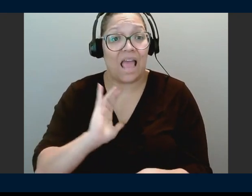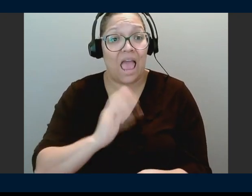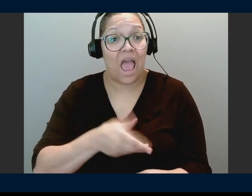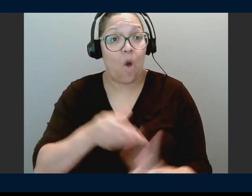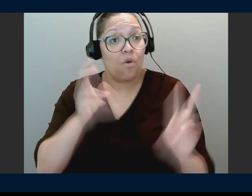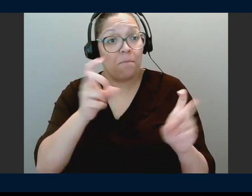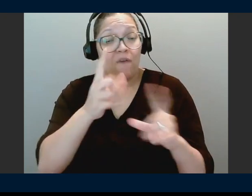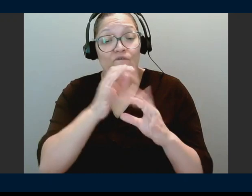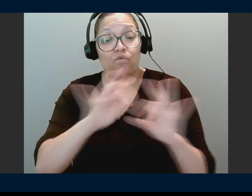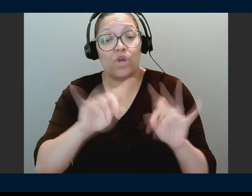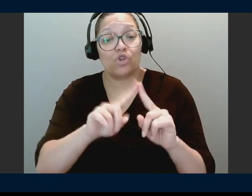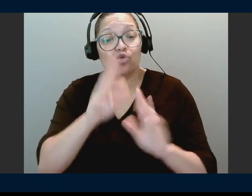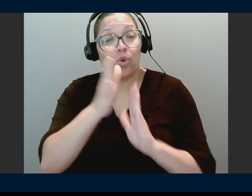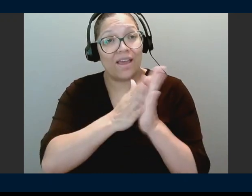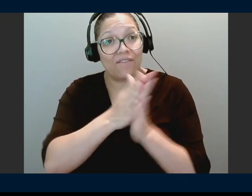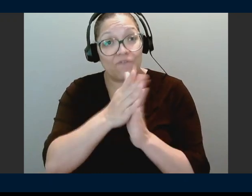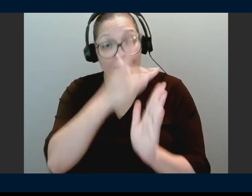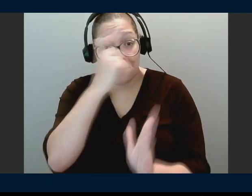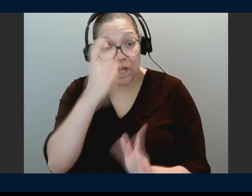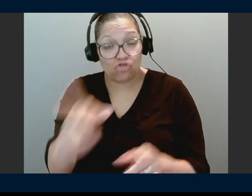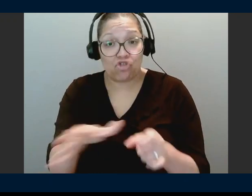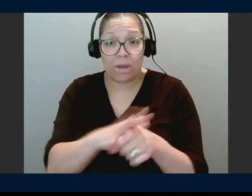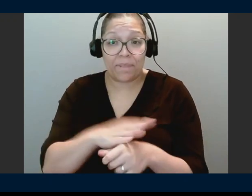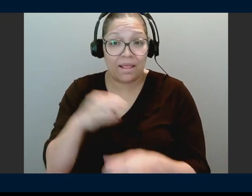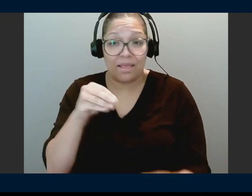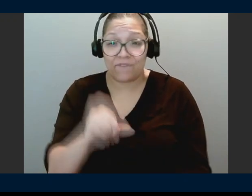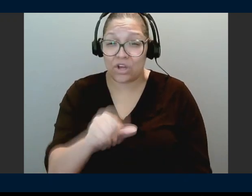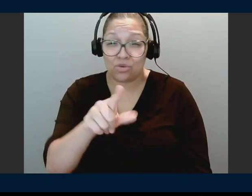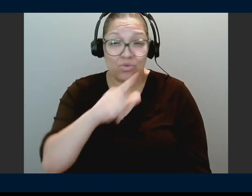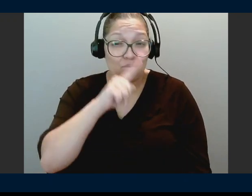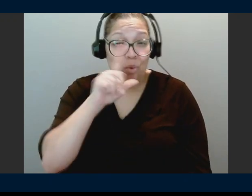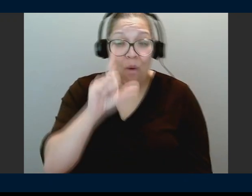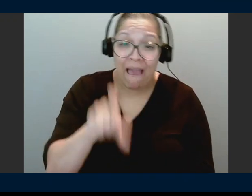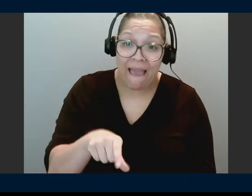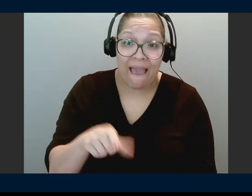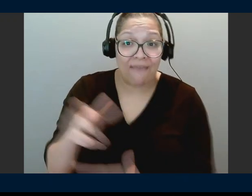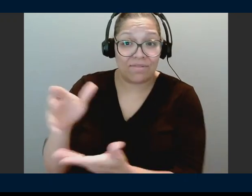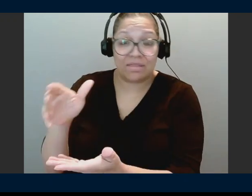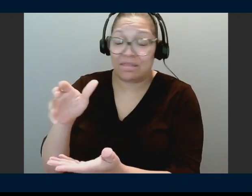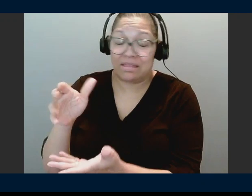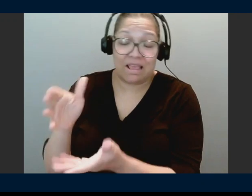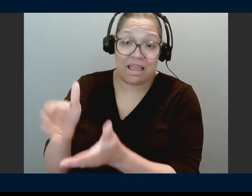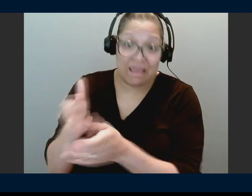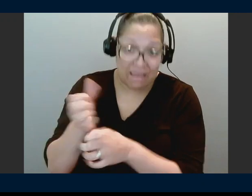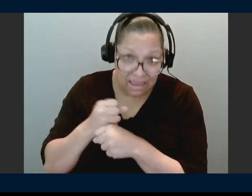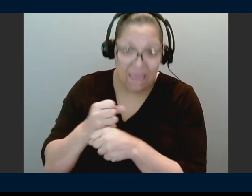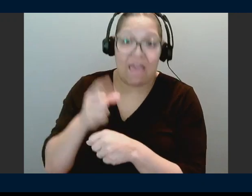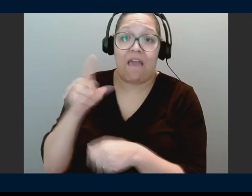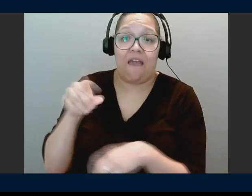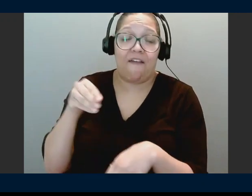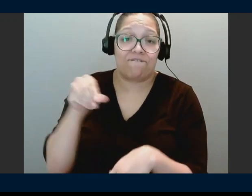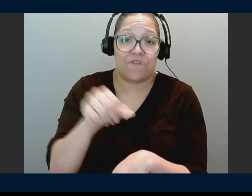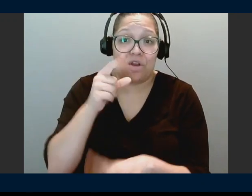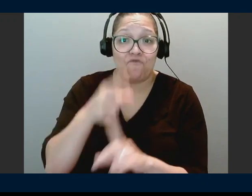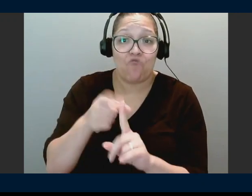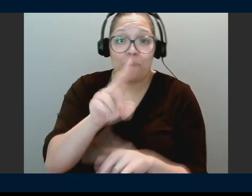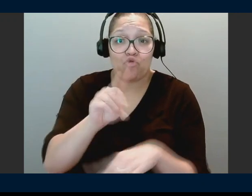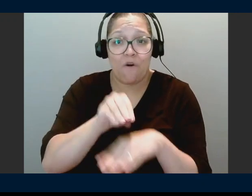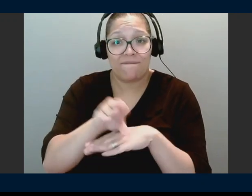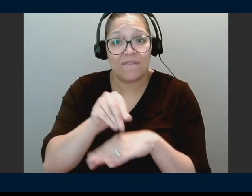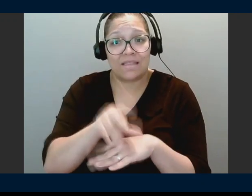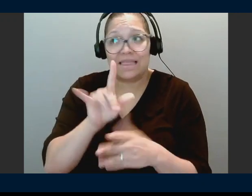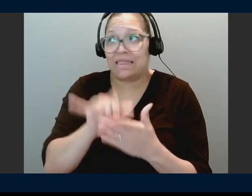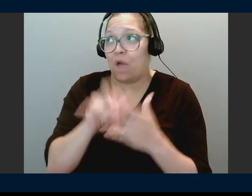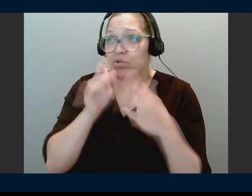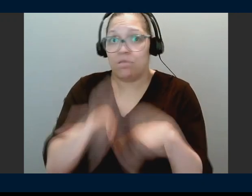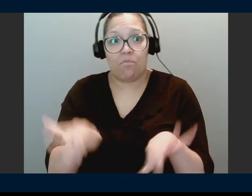innovate. Because you are completely funded, you do not need to get any funding from your advisor. And for me, that was very important because it